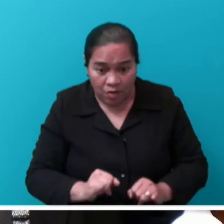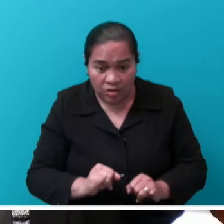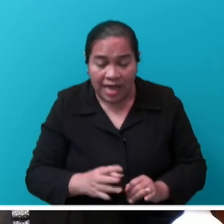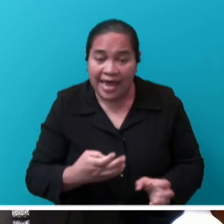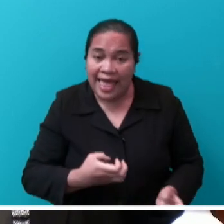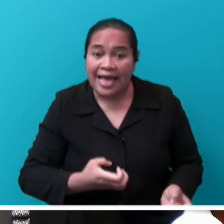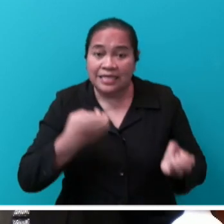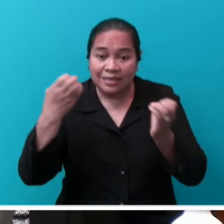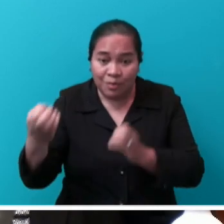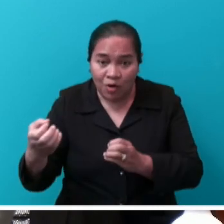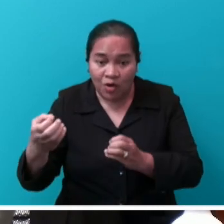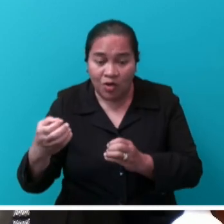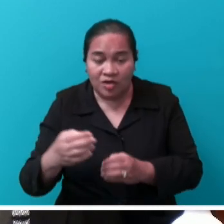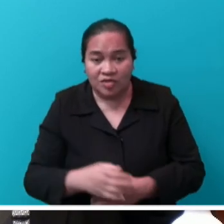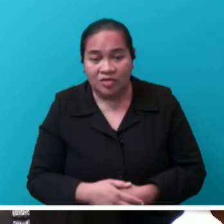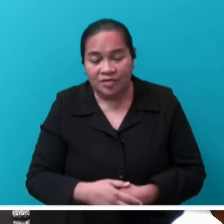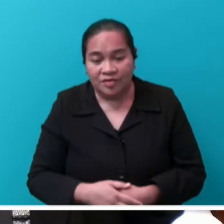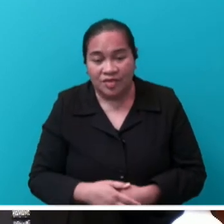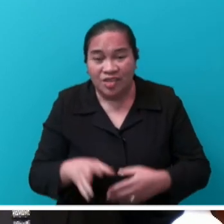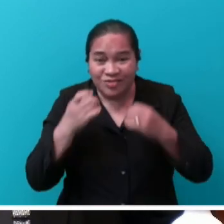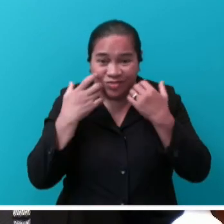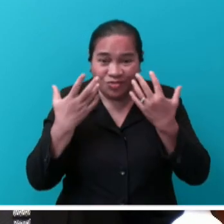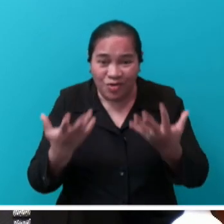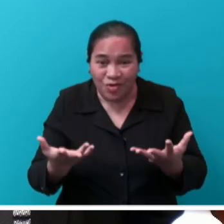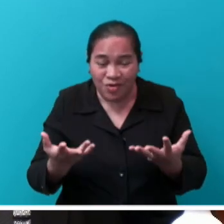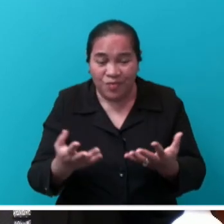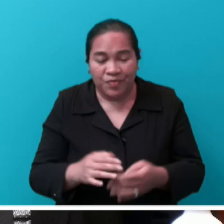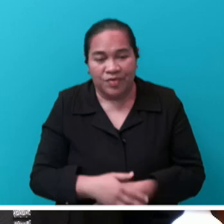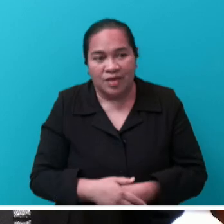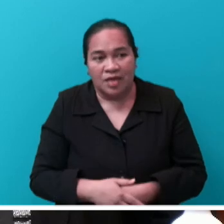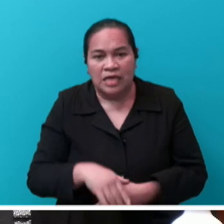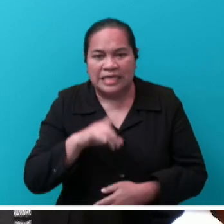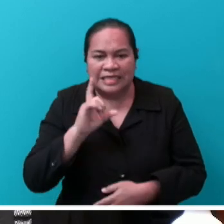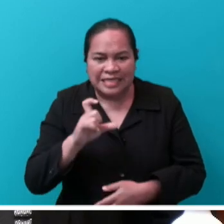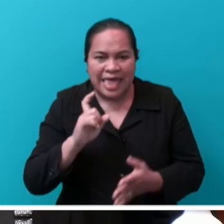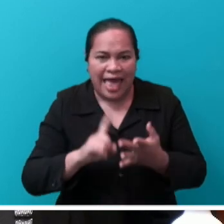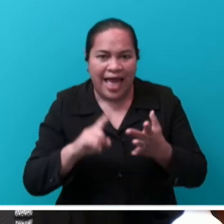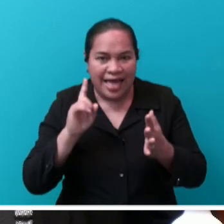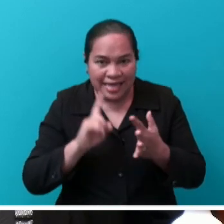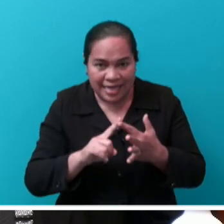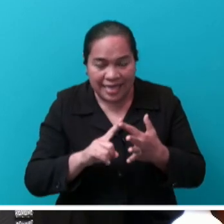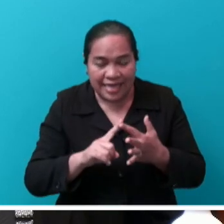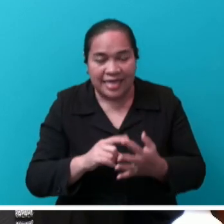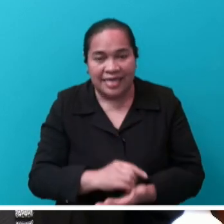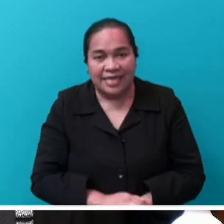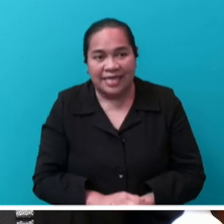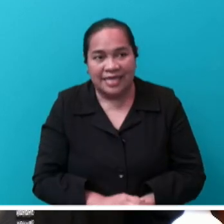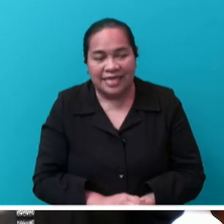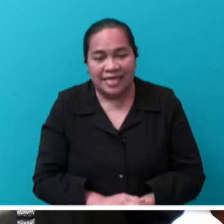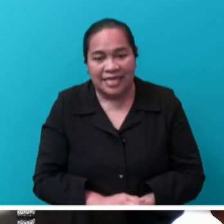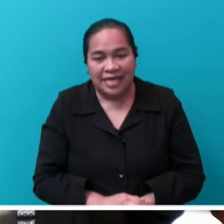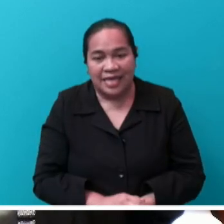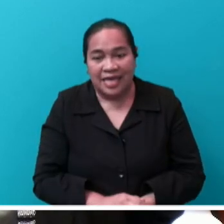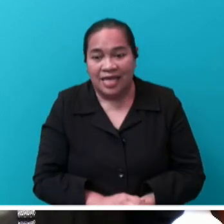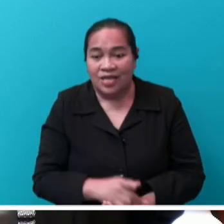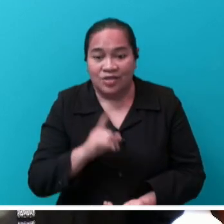Export Expo, or CIIE, is actually one of the